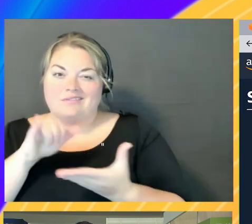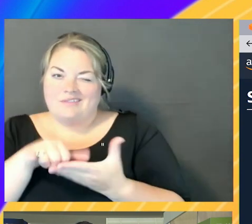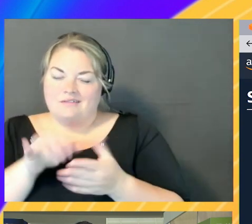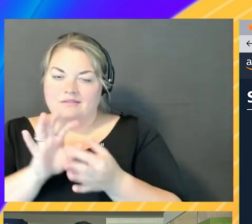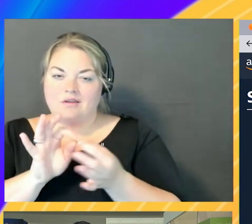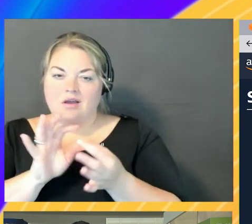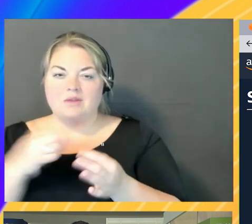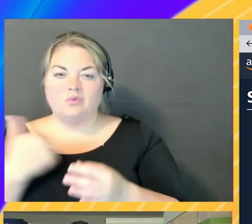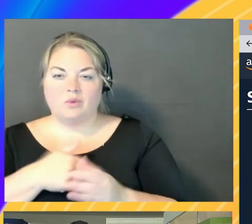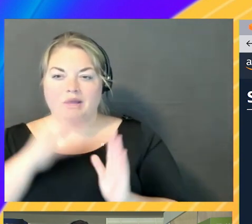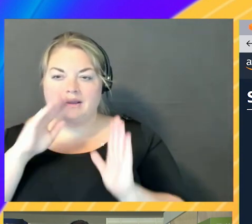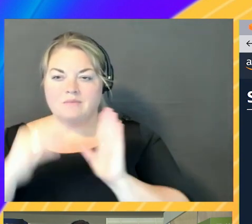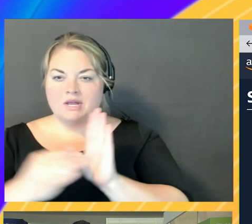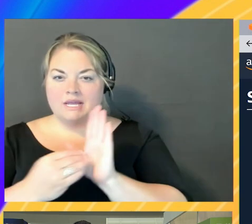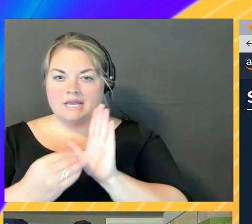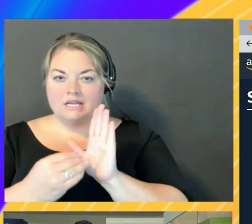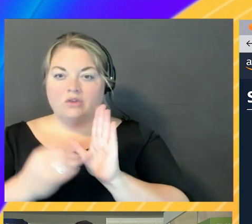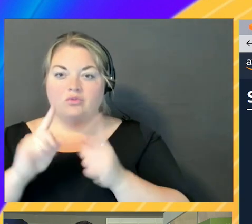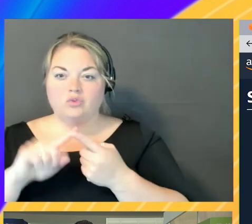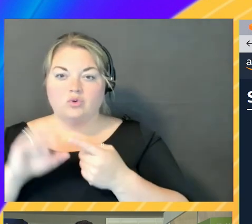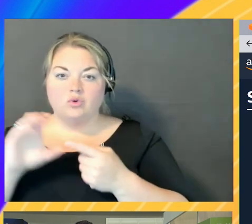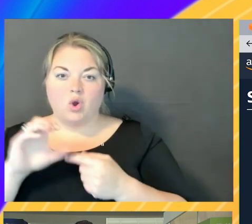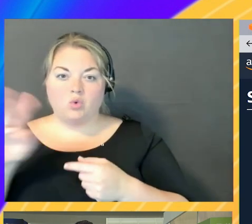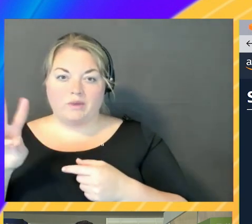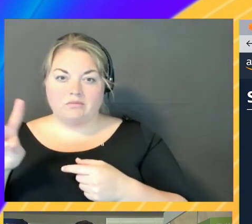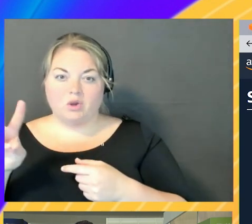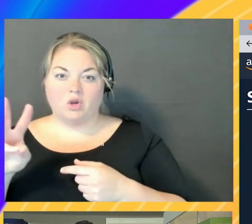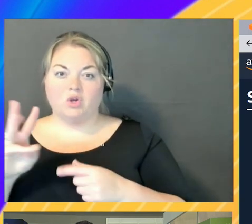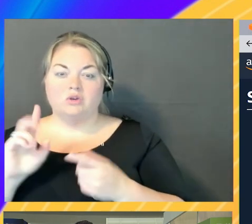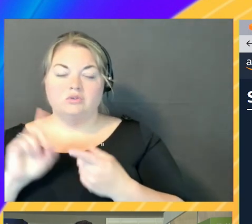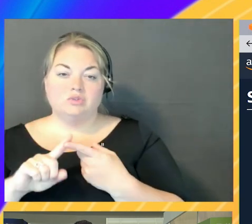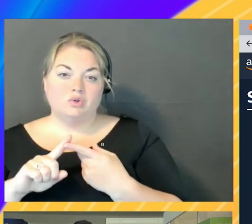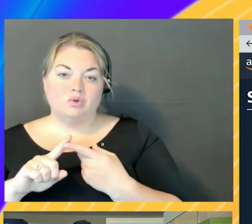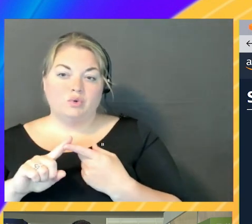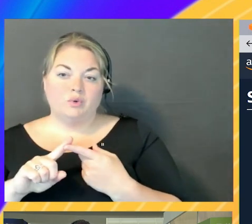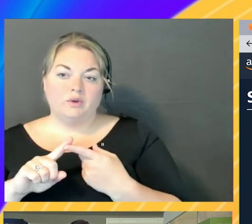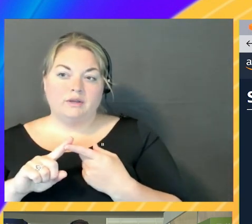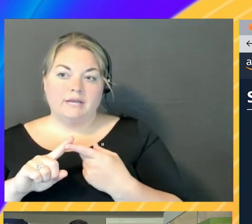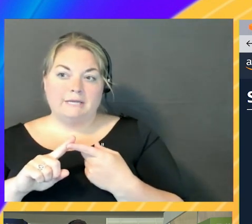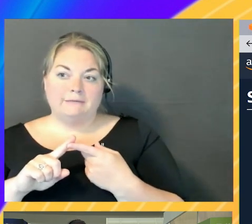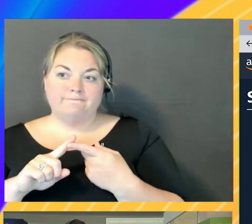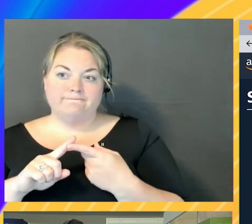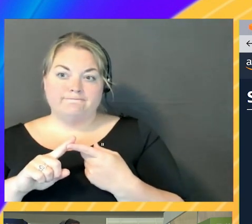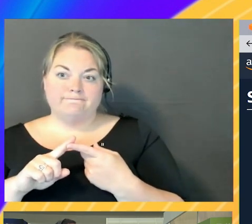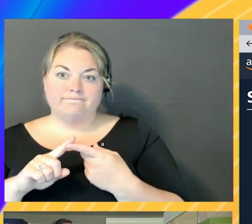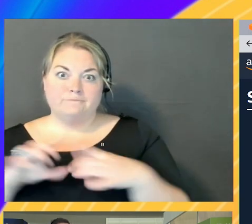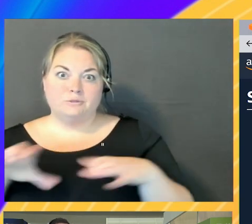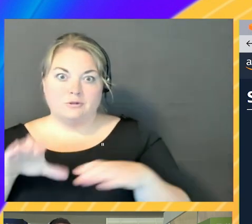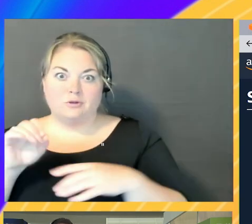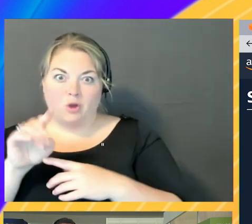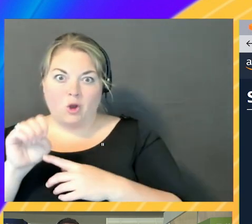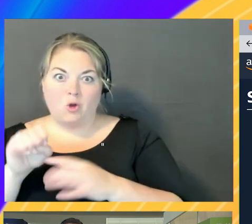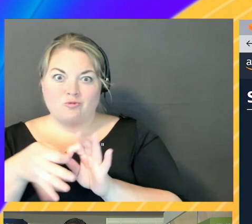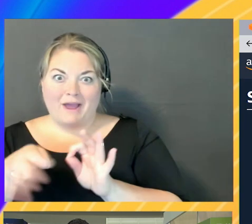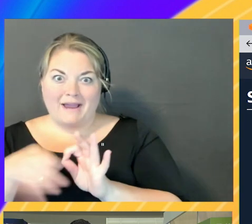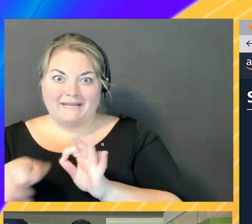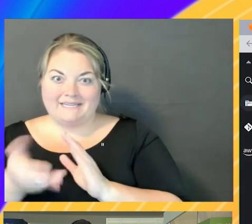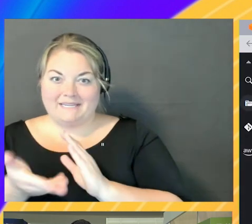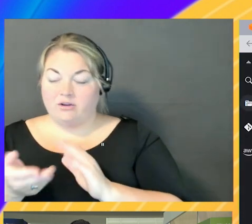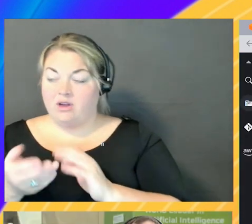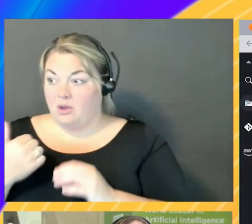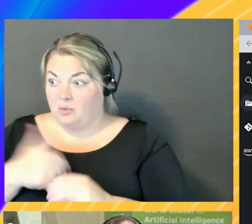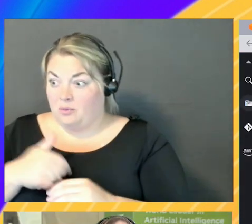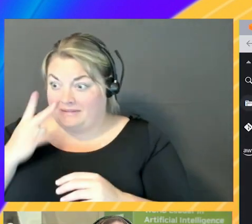in to get CodeWhisperer to kind of kick off this code writing Let's see if we can do this in about 2 minutes, because that's all we have left, so we'll figure that